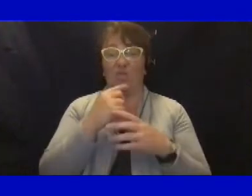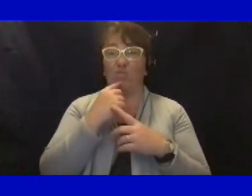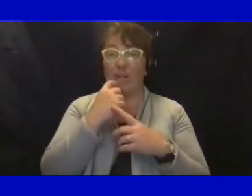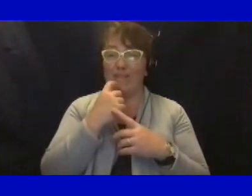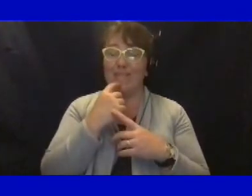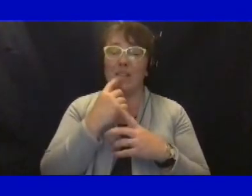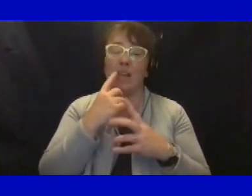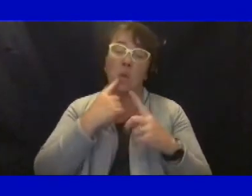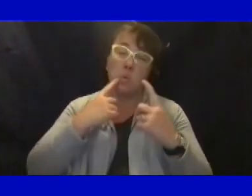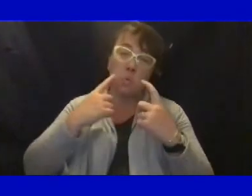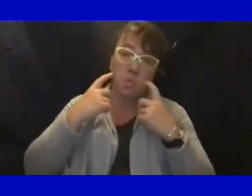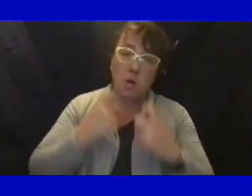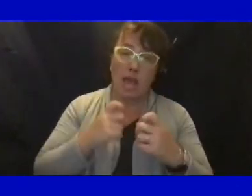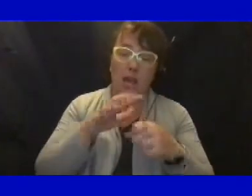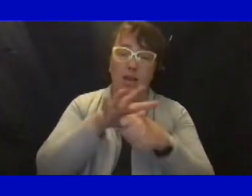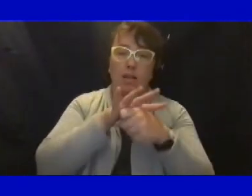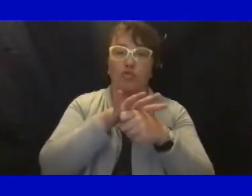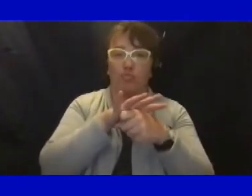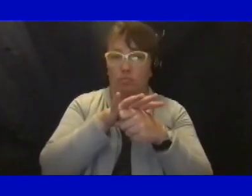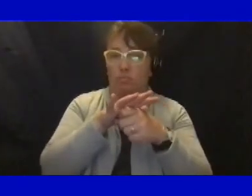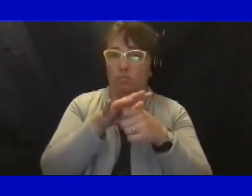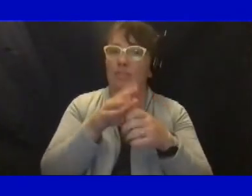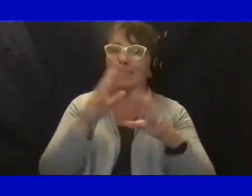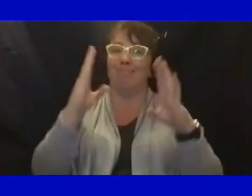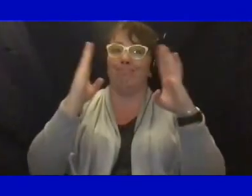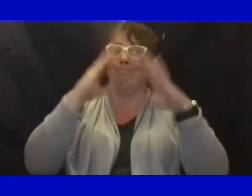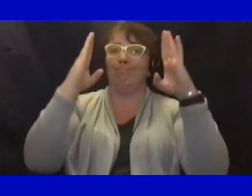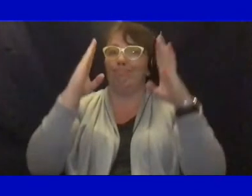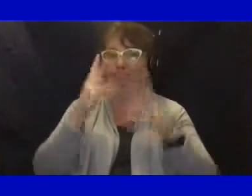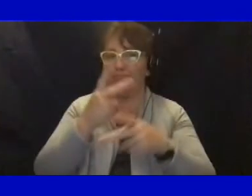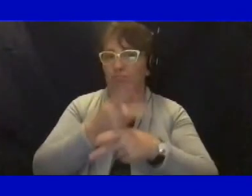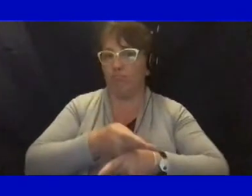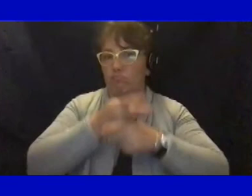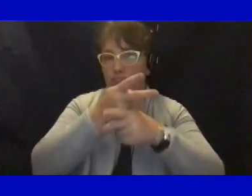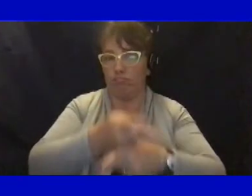some detail on the biggest threat in Riverside County.